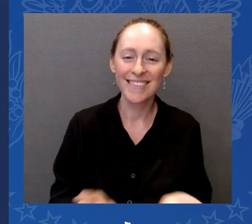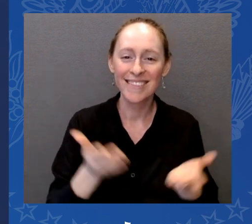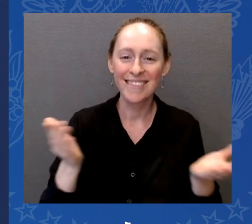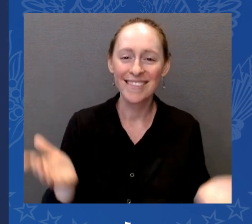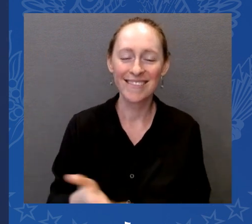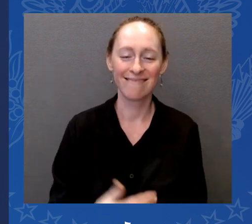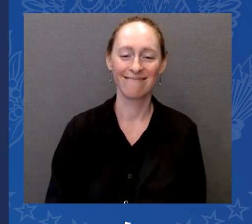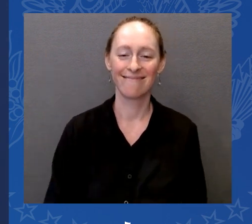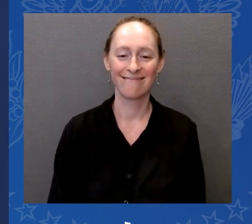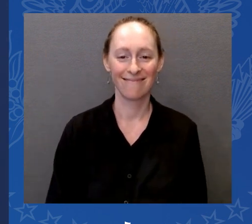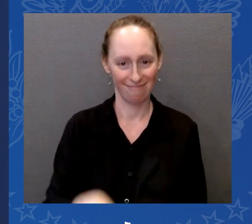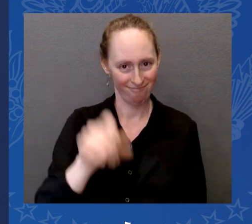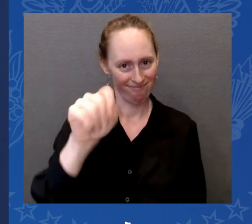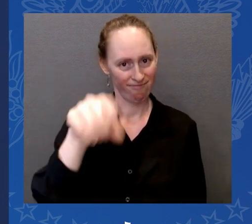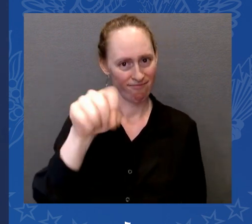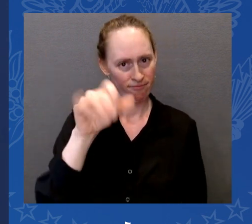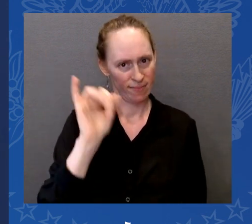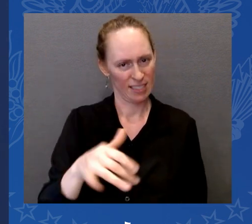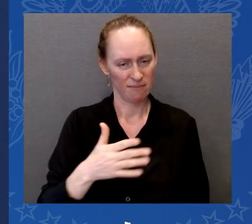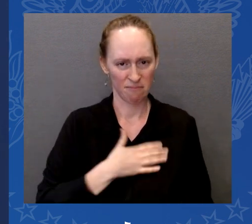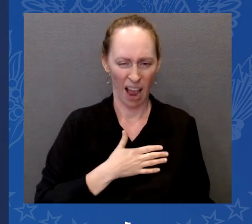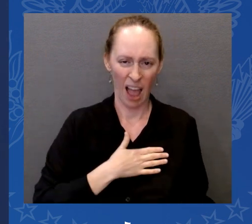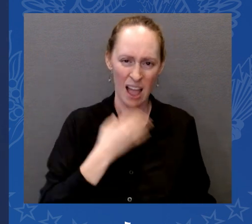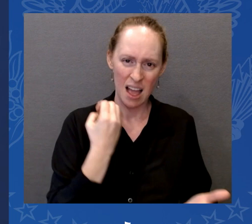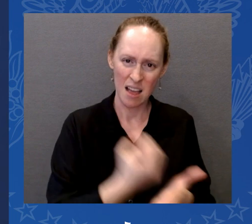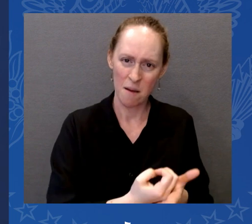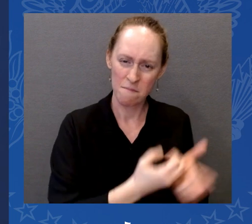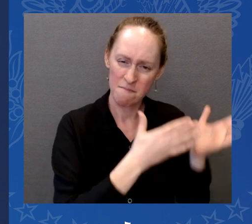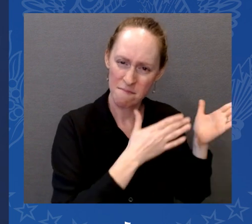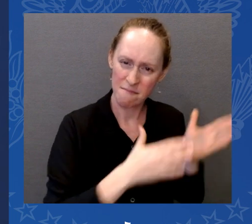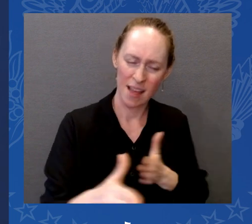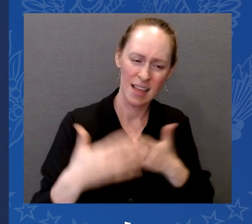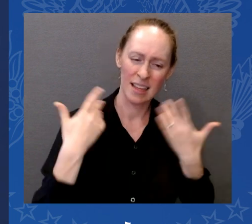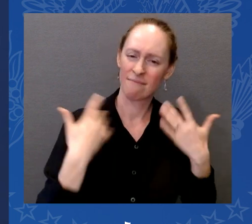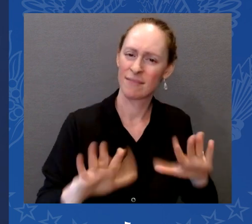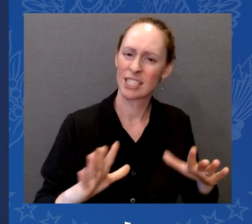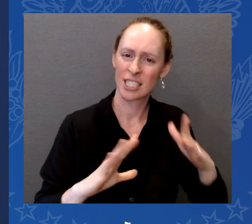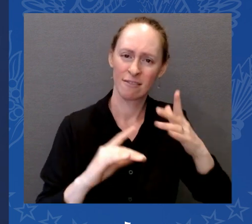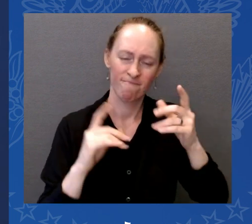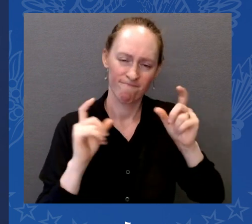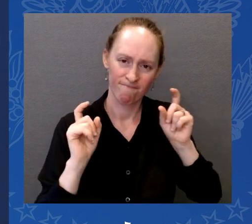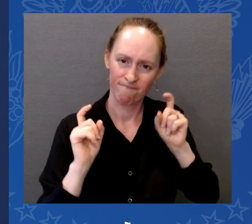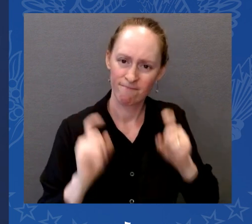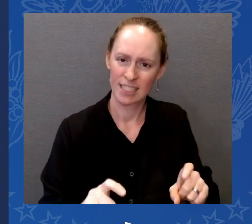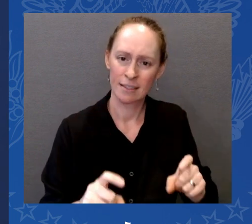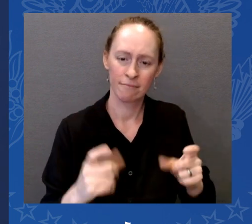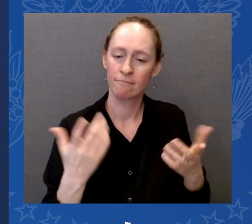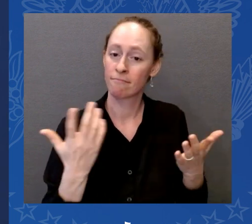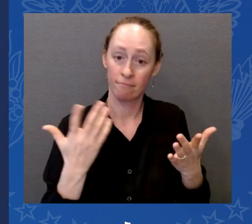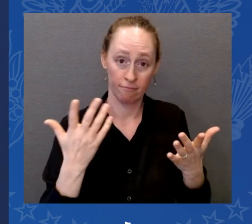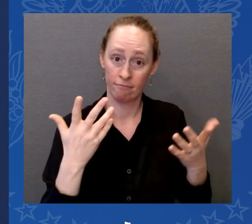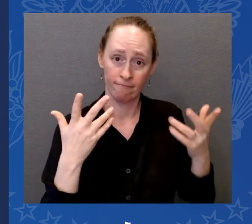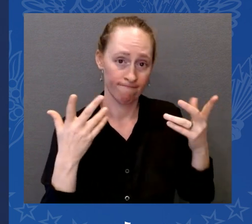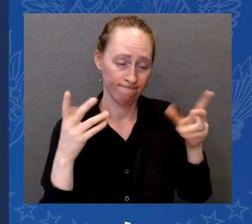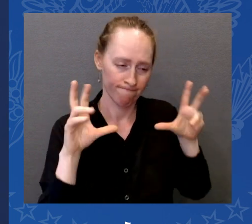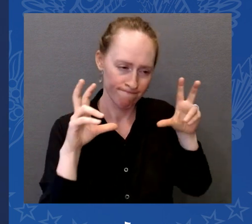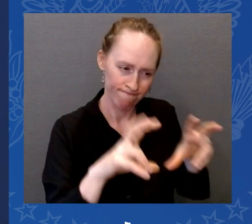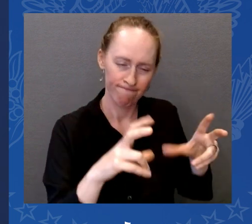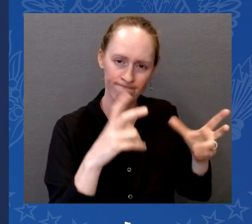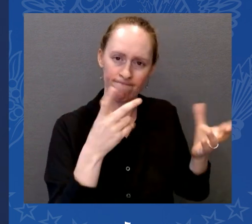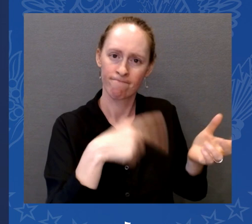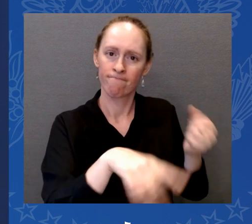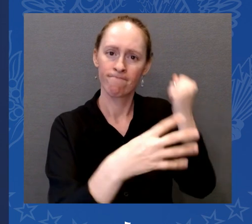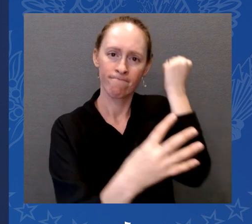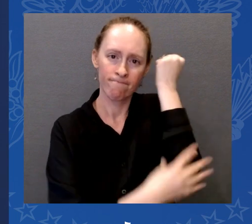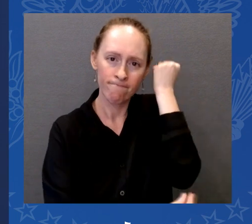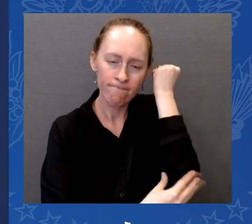from the beginning that my objective is to build an economy from the bottom up and the middle out. An economy that rewards work, not